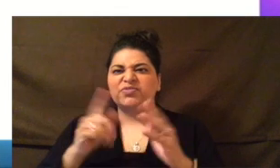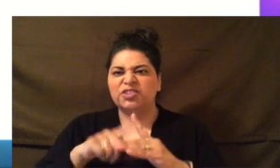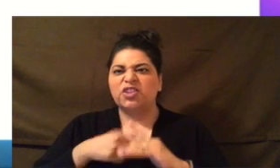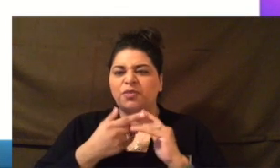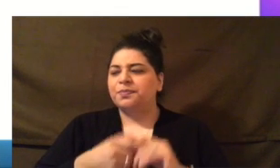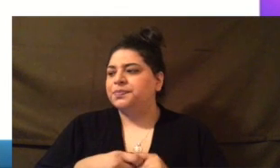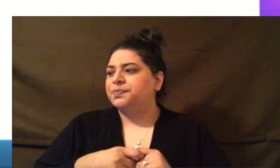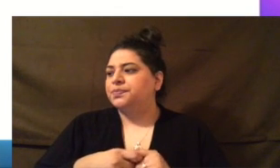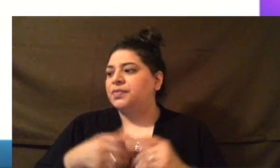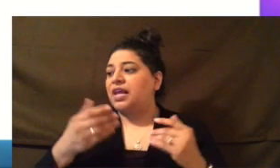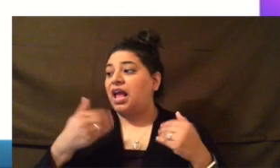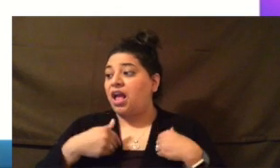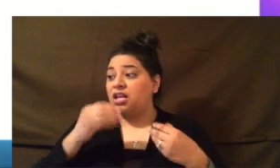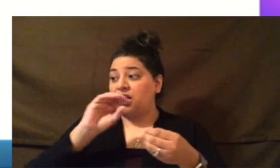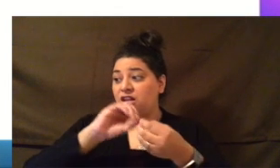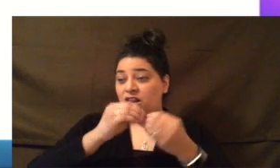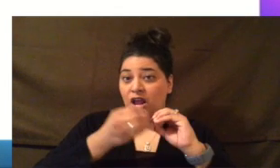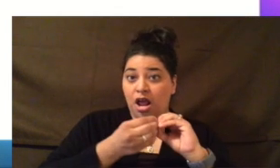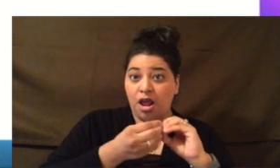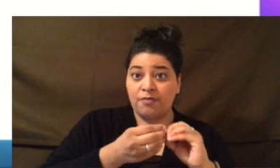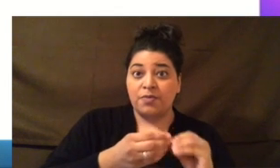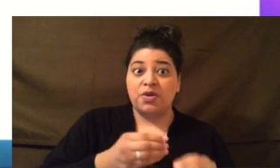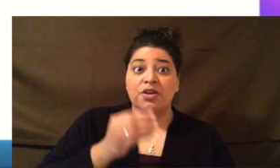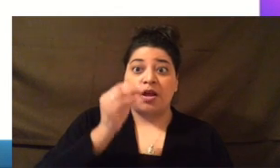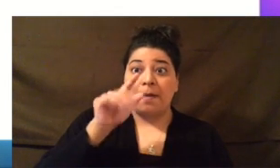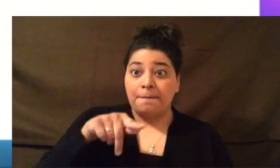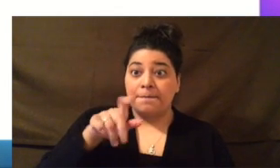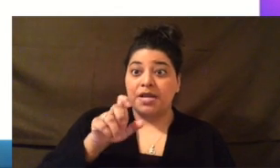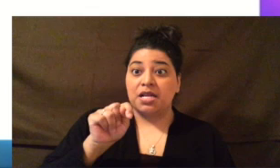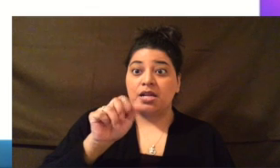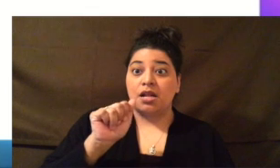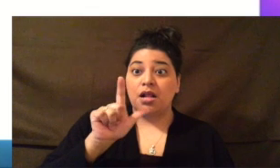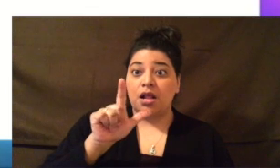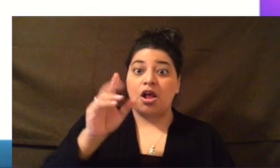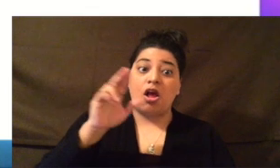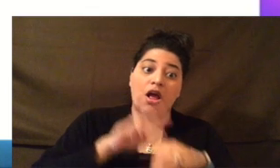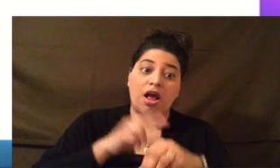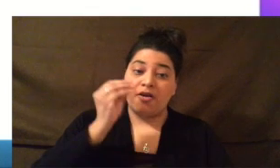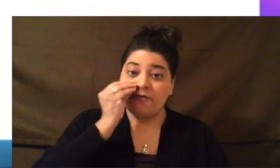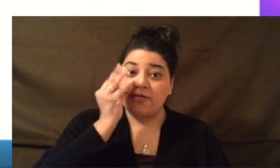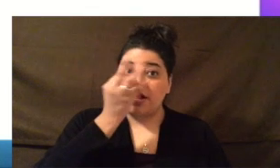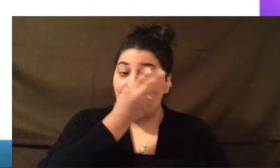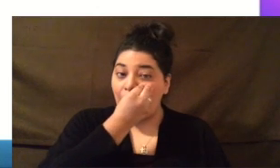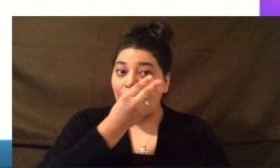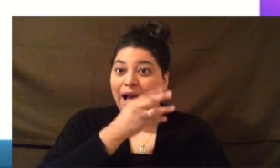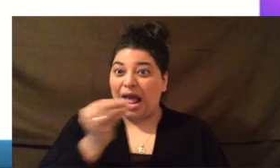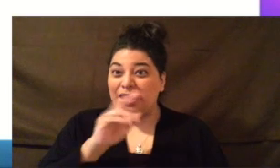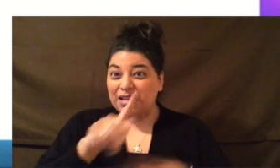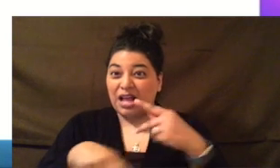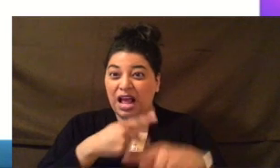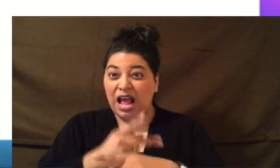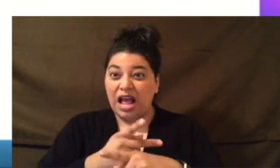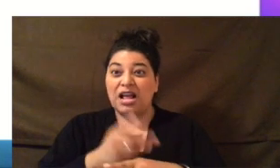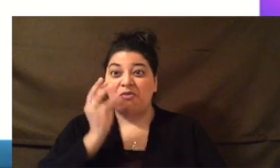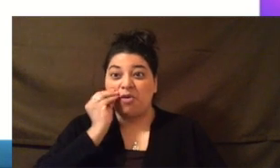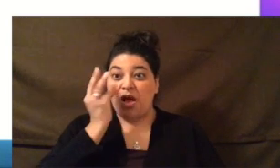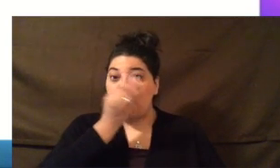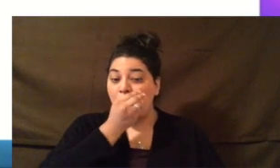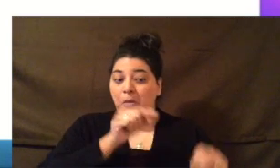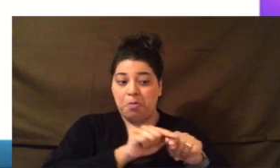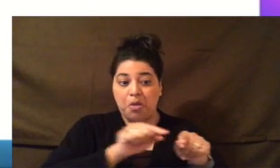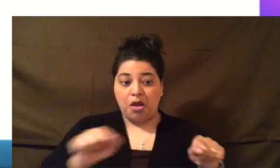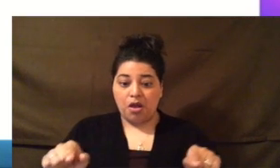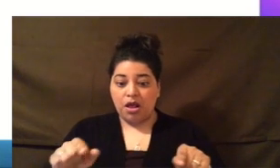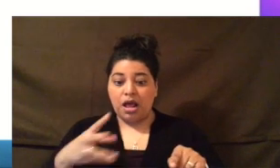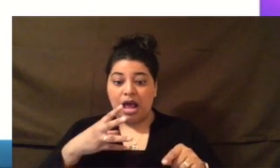started. All right, we've got the number of petals on flowers. We have our number of petals at the bottom, and it looks like we're only